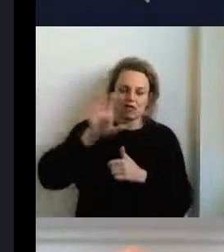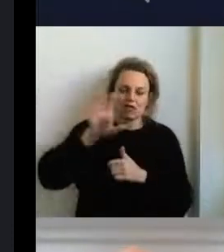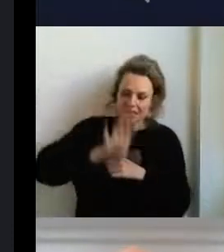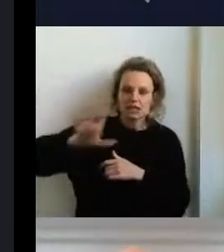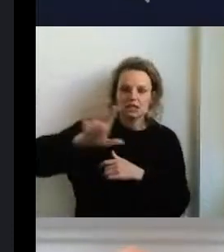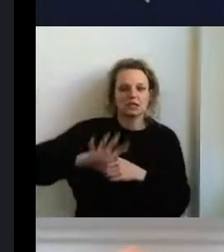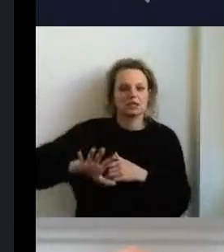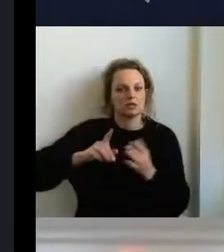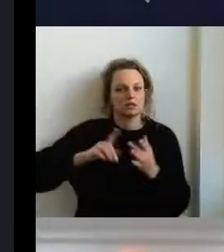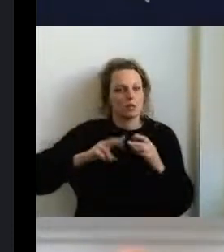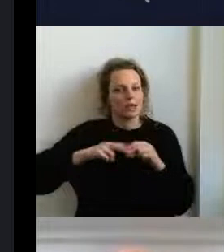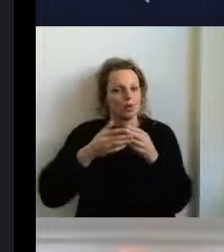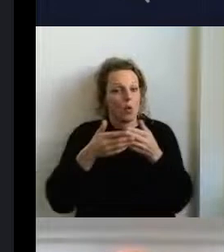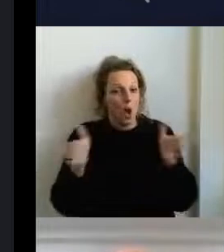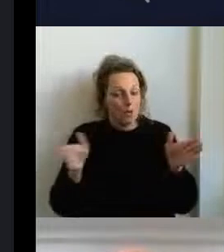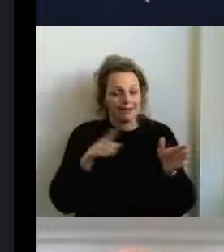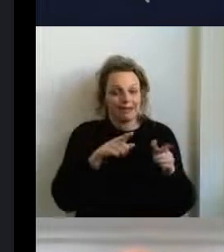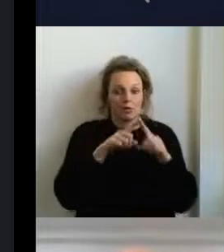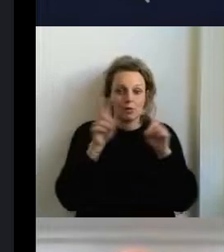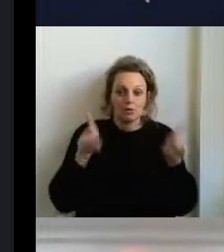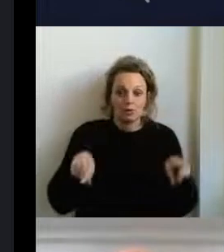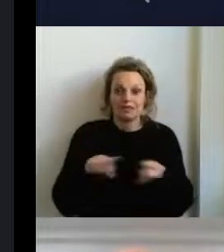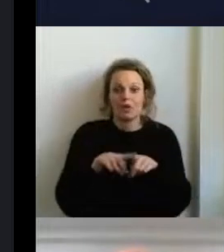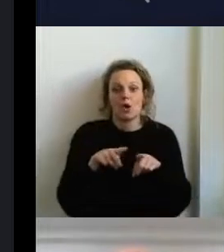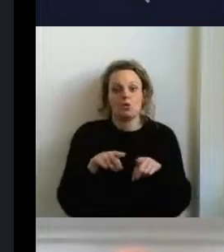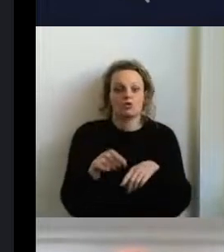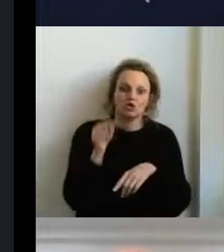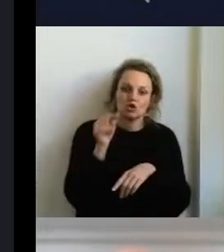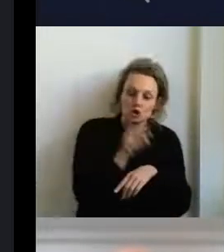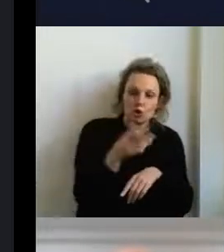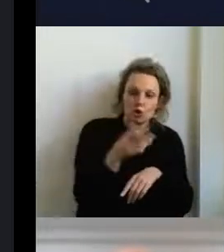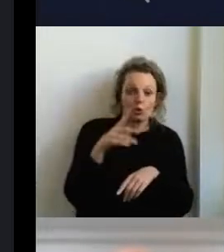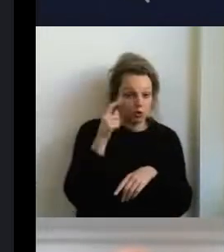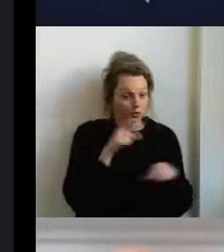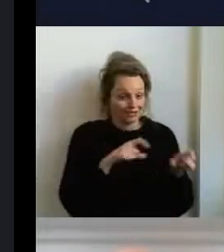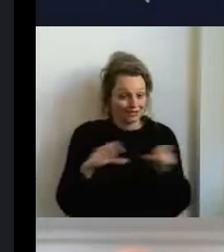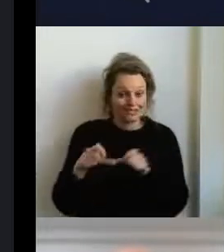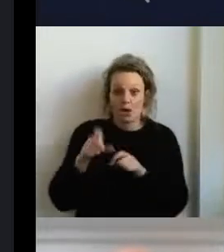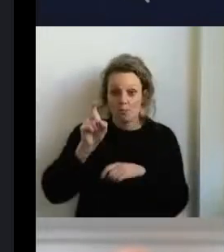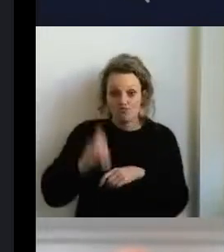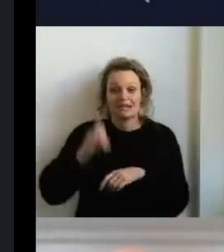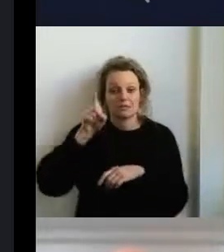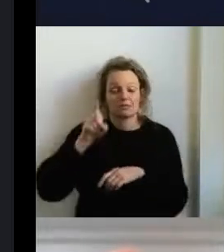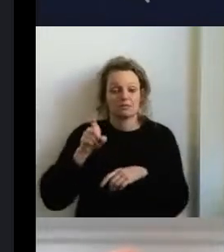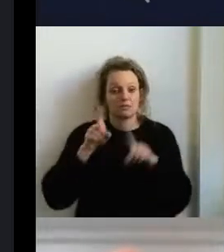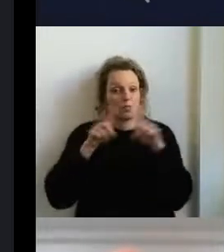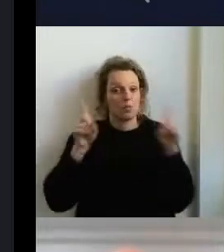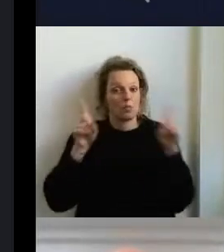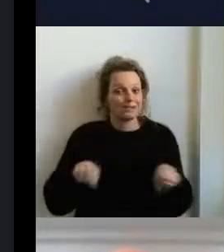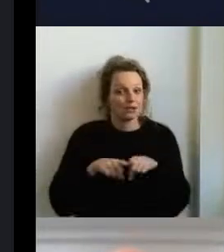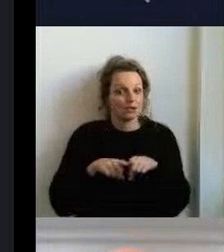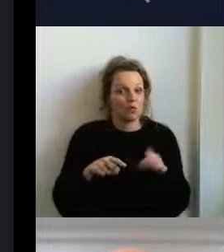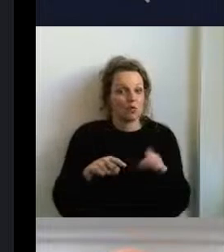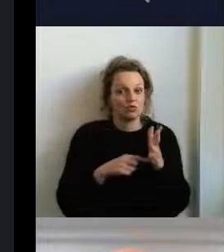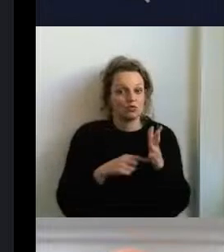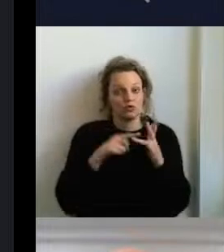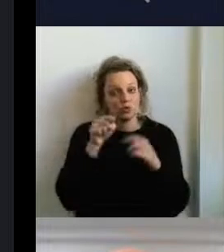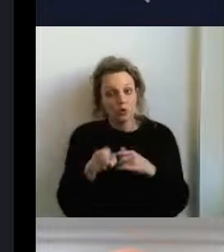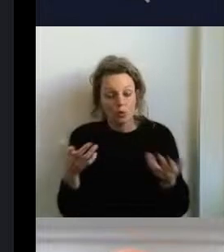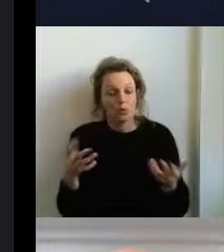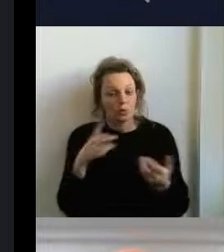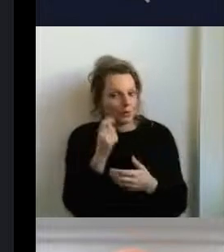key U, guess what? You can still press Windows key U and you can bring it up. Accessibility is now more at the forefront.